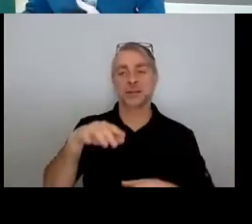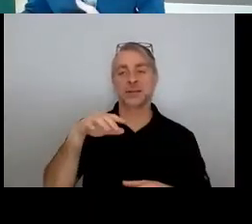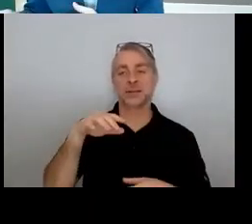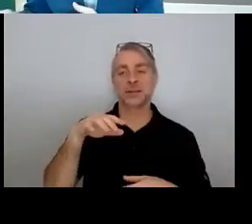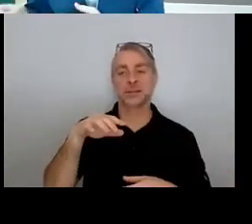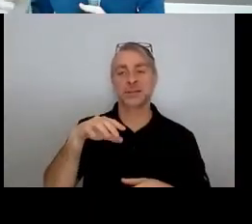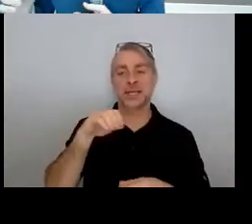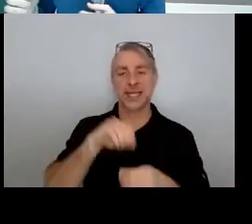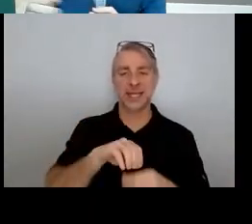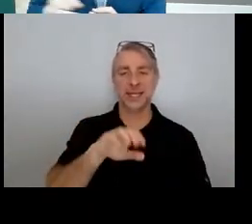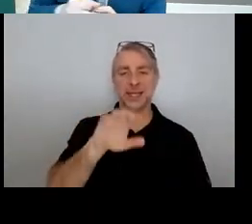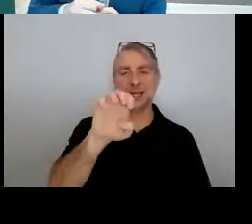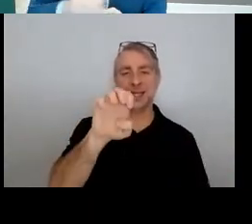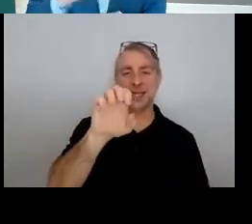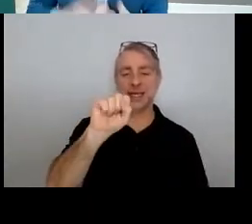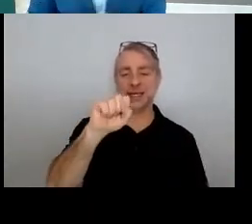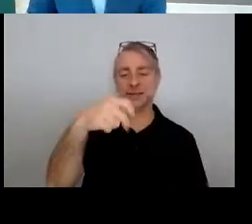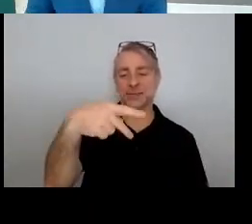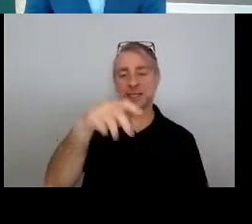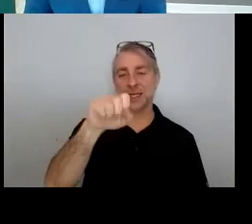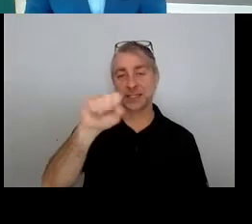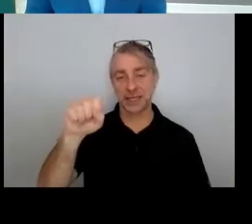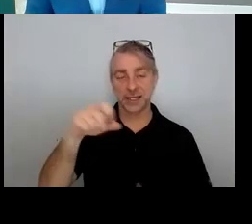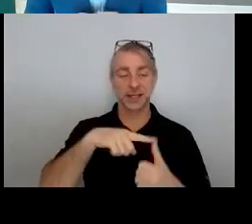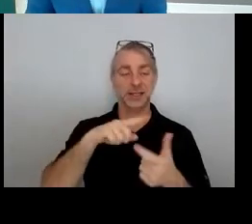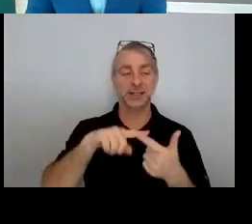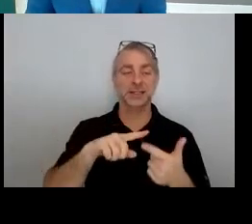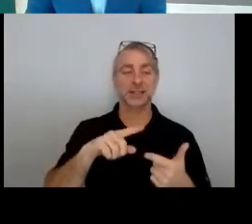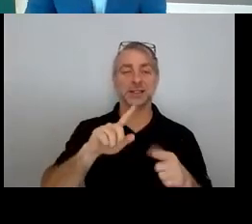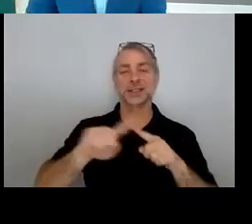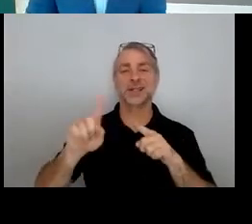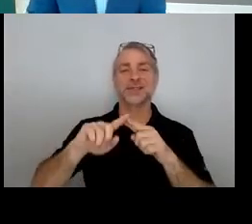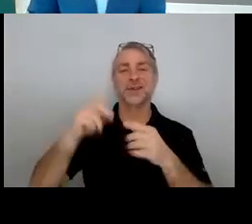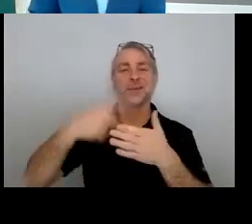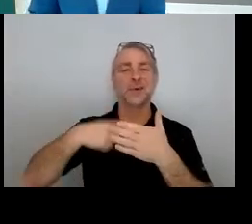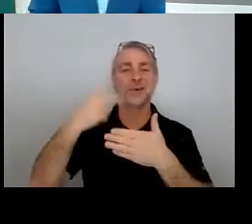in SPSS, in one-off programs like